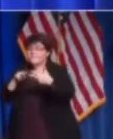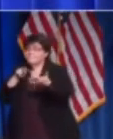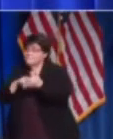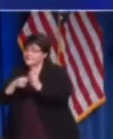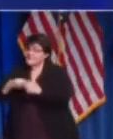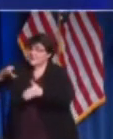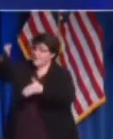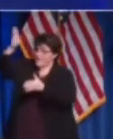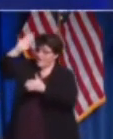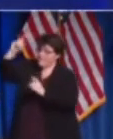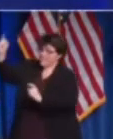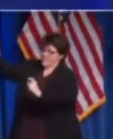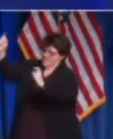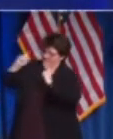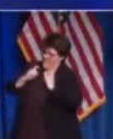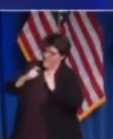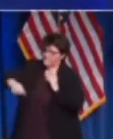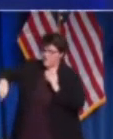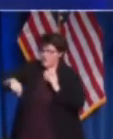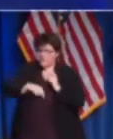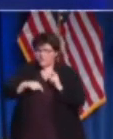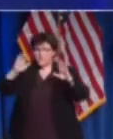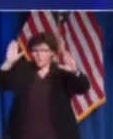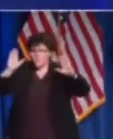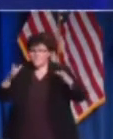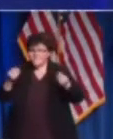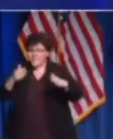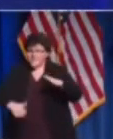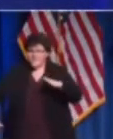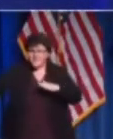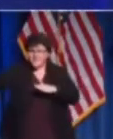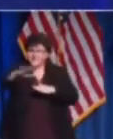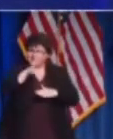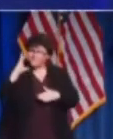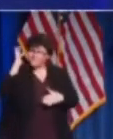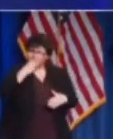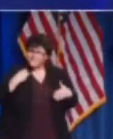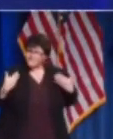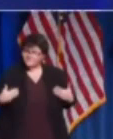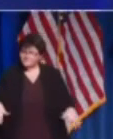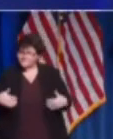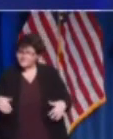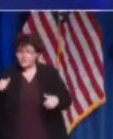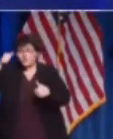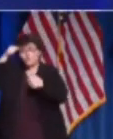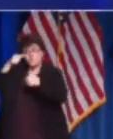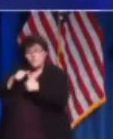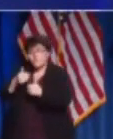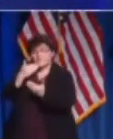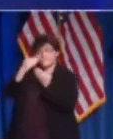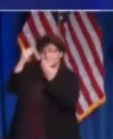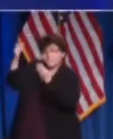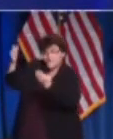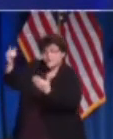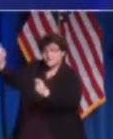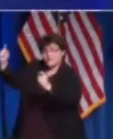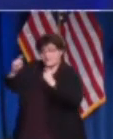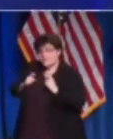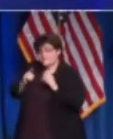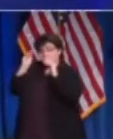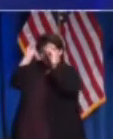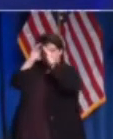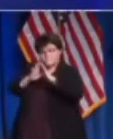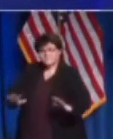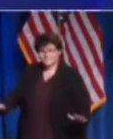land as our heritage. Grant that we remember your generosity and bless us still further with honest